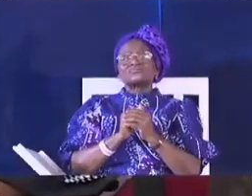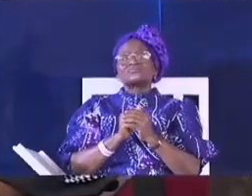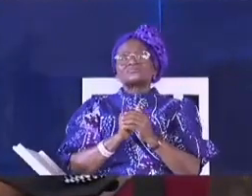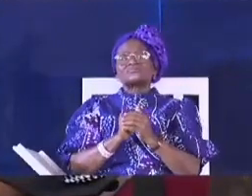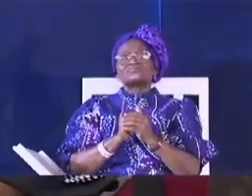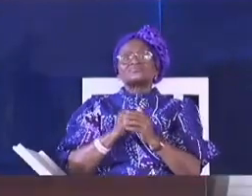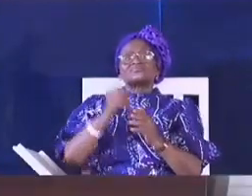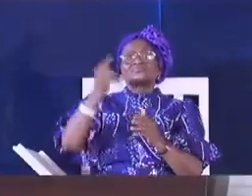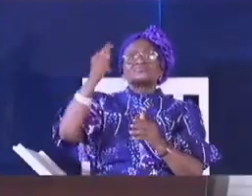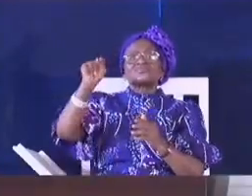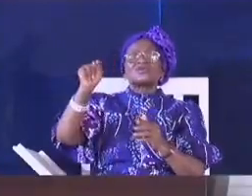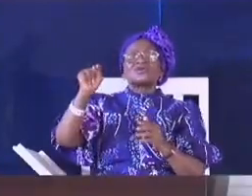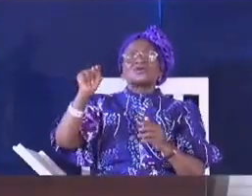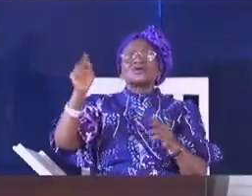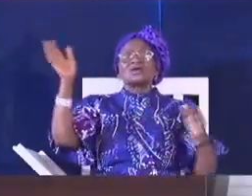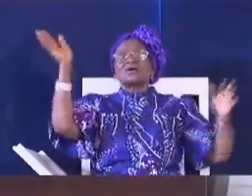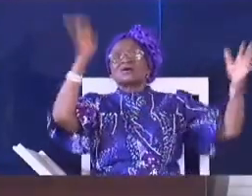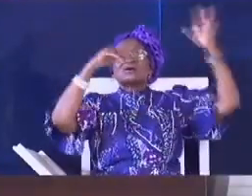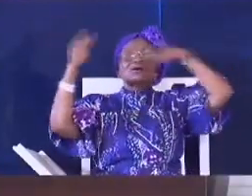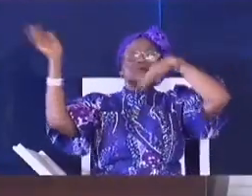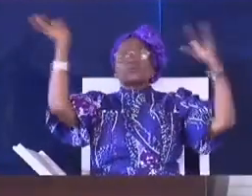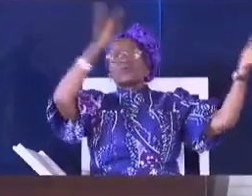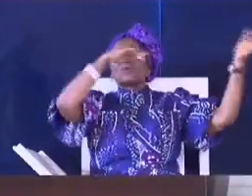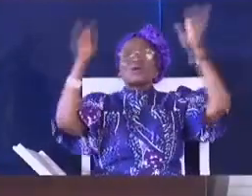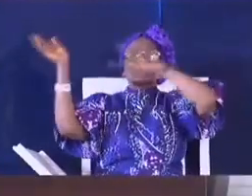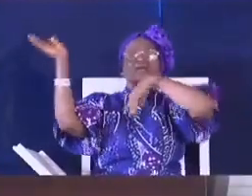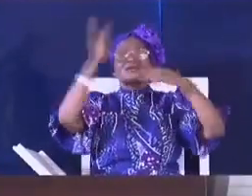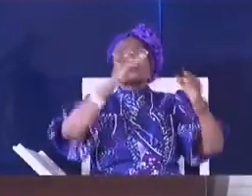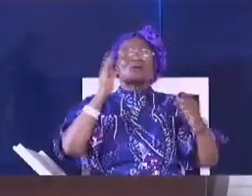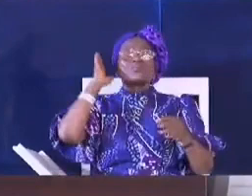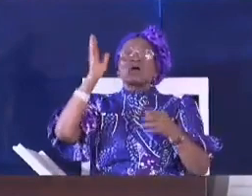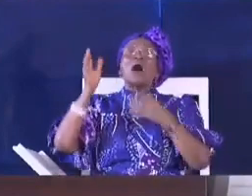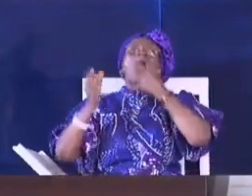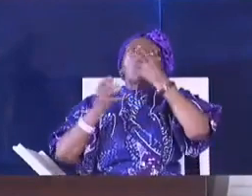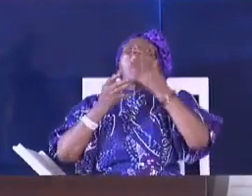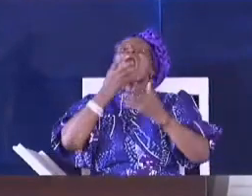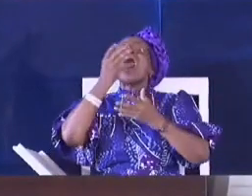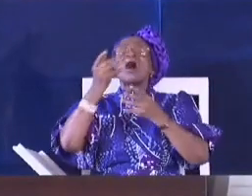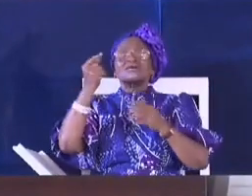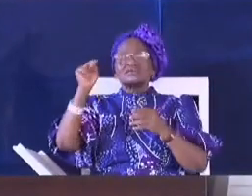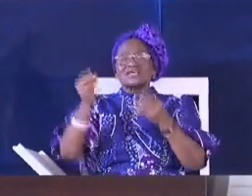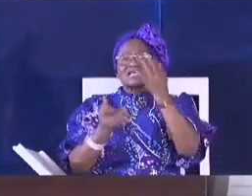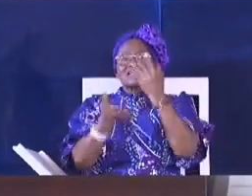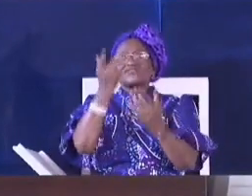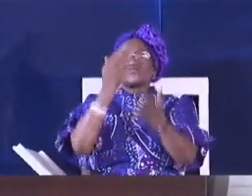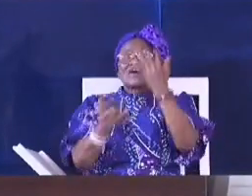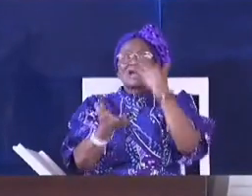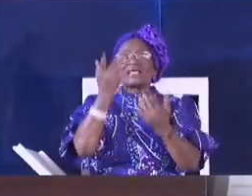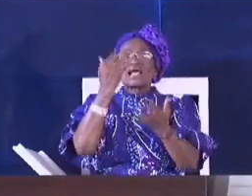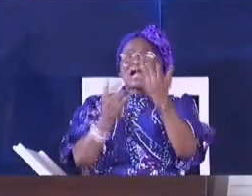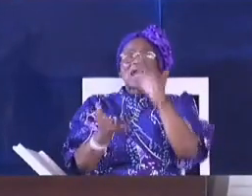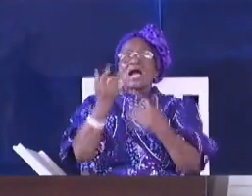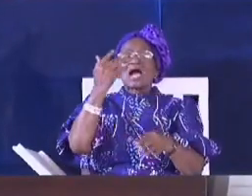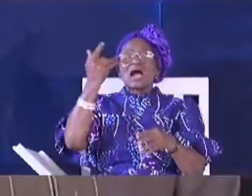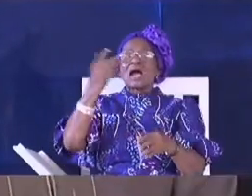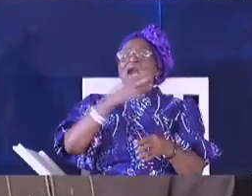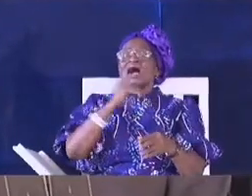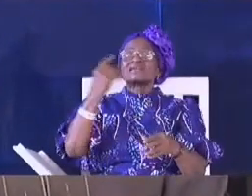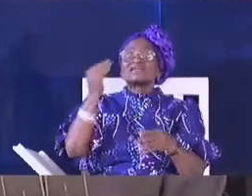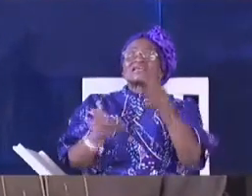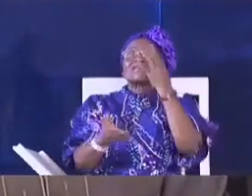The wind is going to blow the fire, and the fire is going to become very